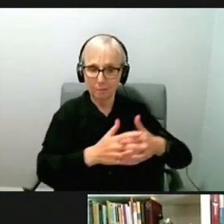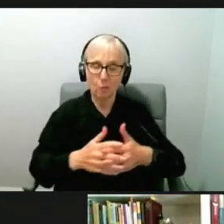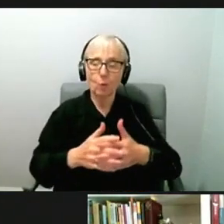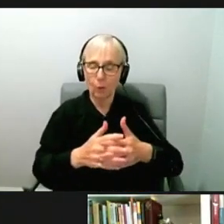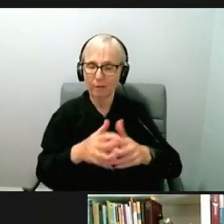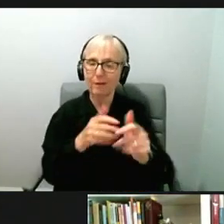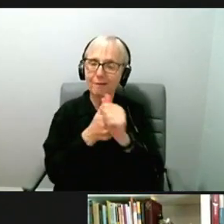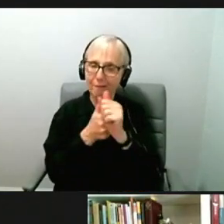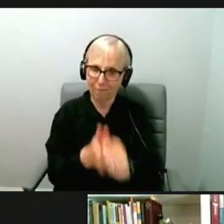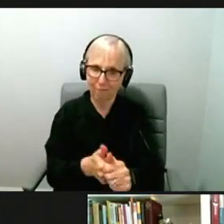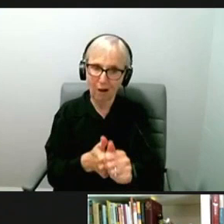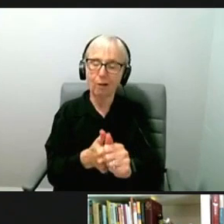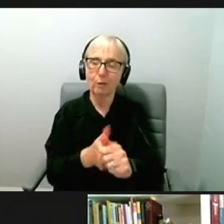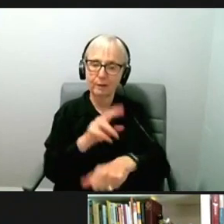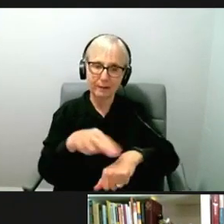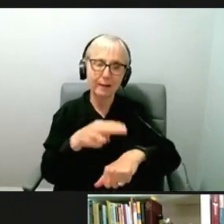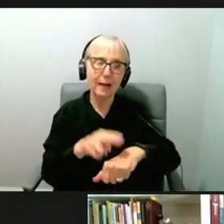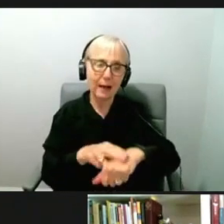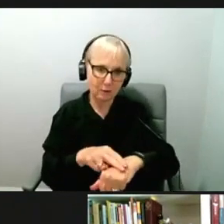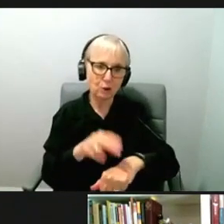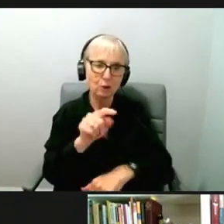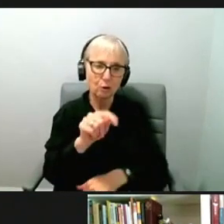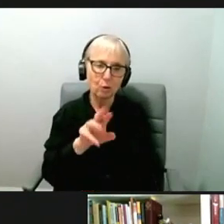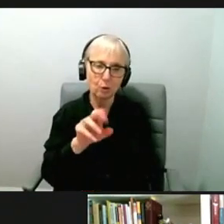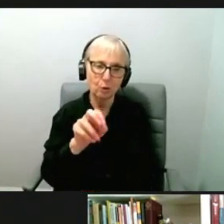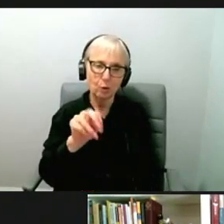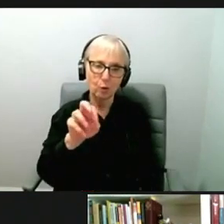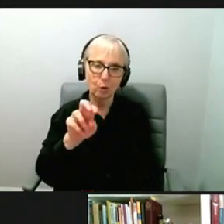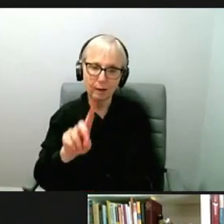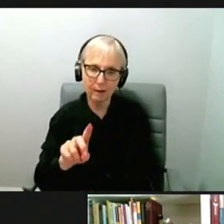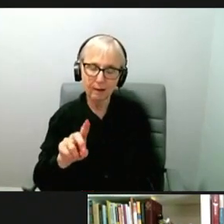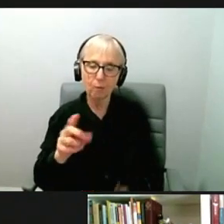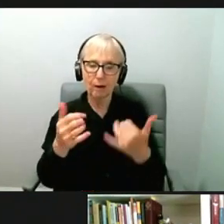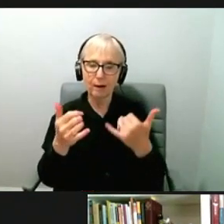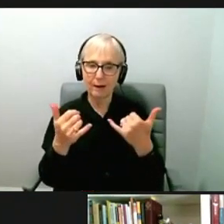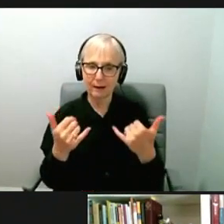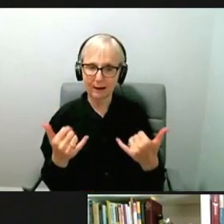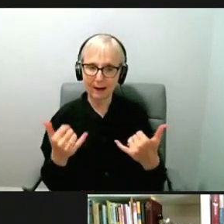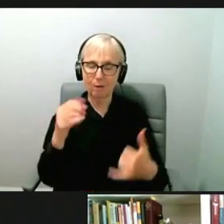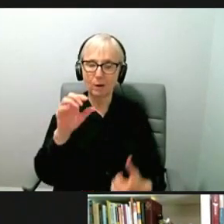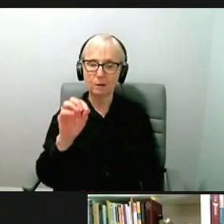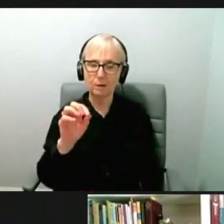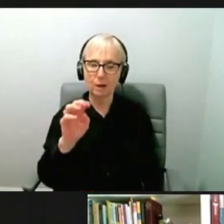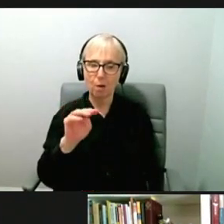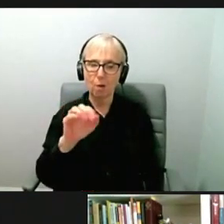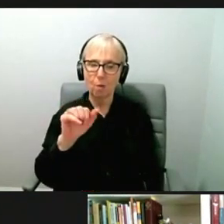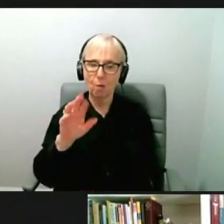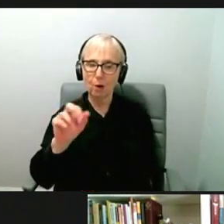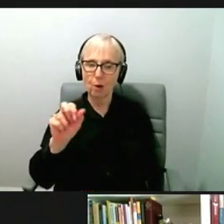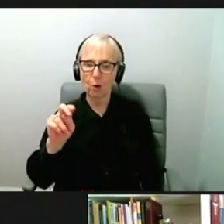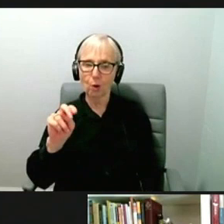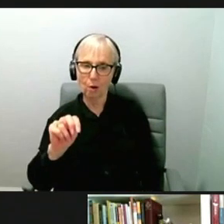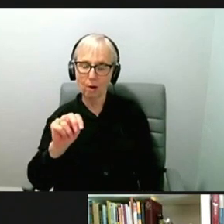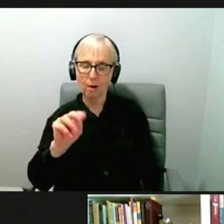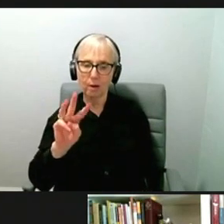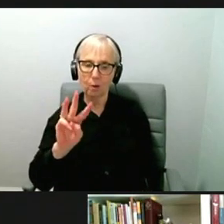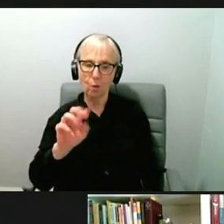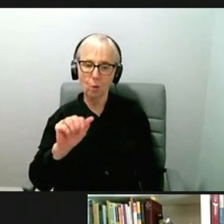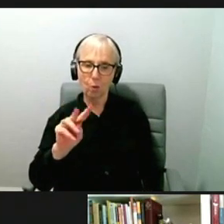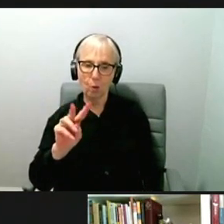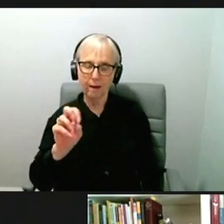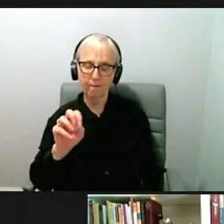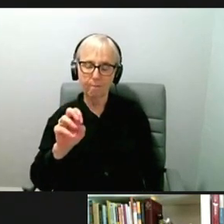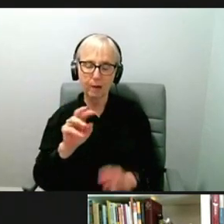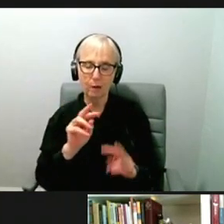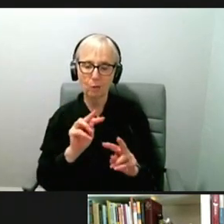the country. In terms of which wave we're riding, I would say an Omicron wave. And we're monitoring all of that to